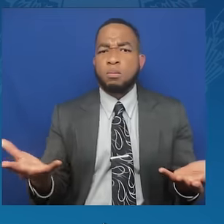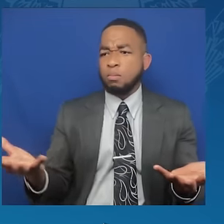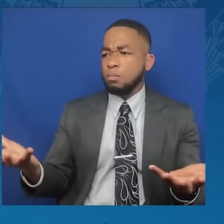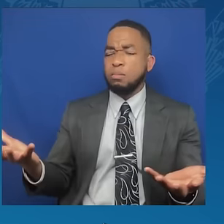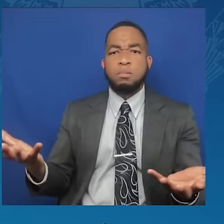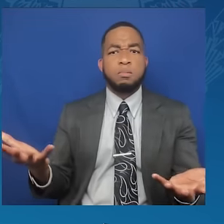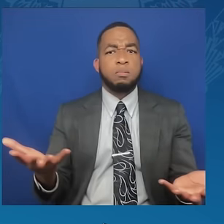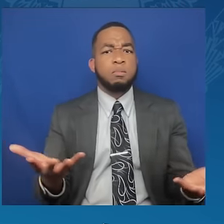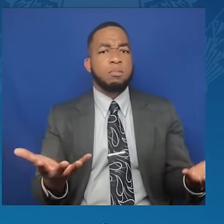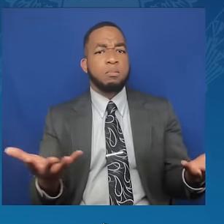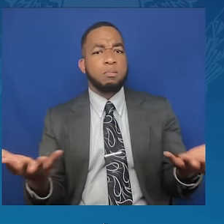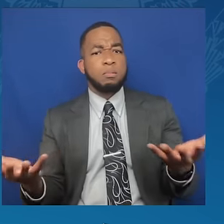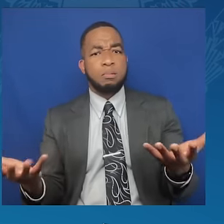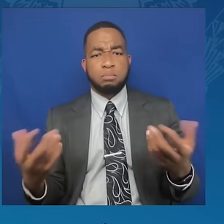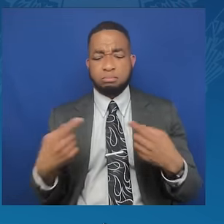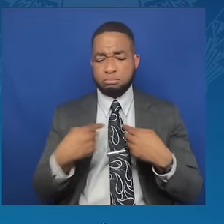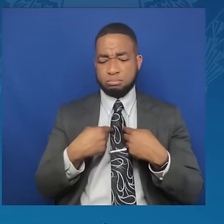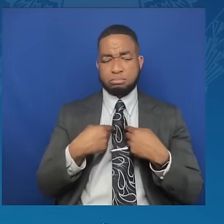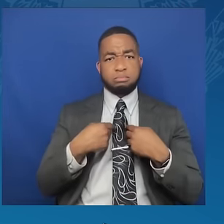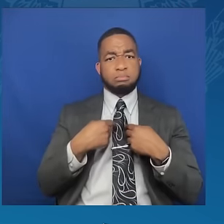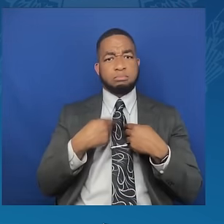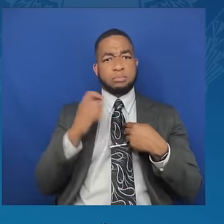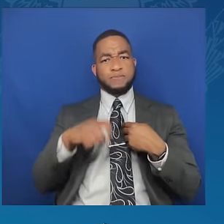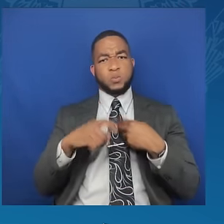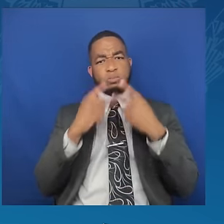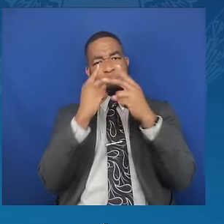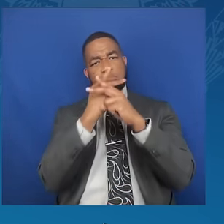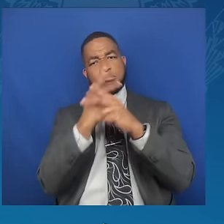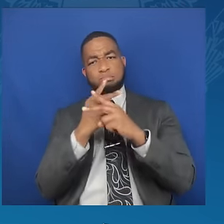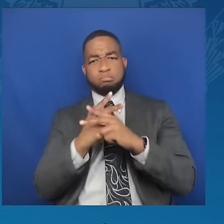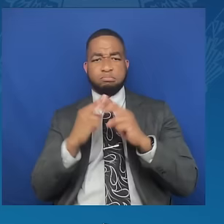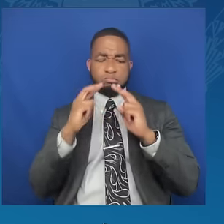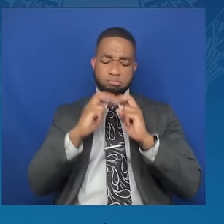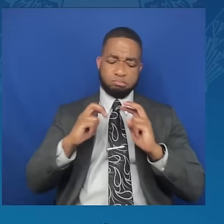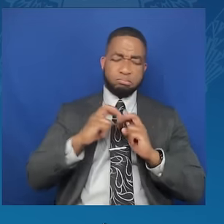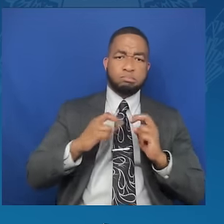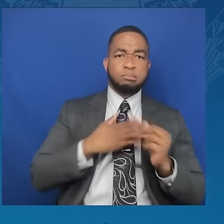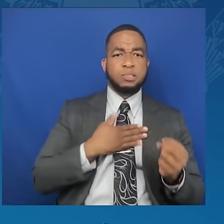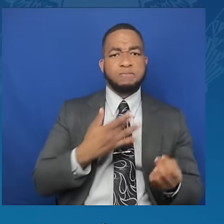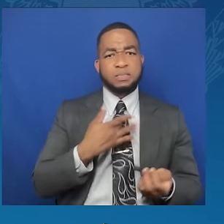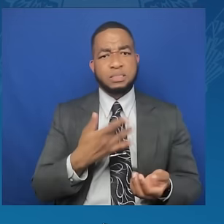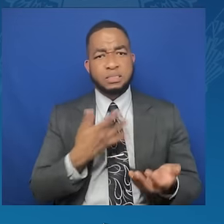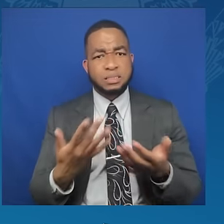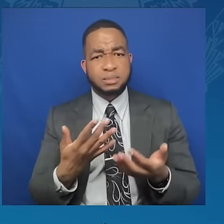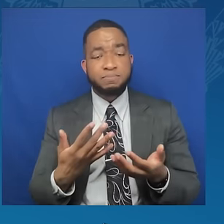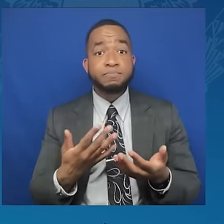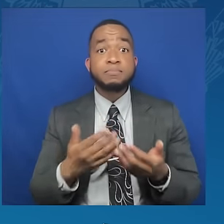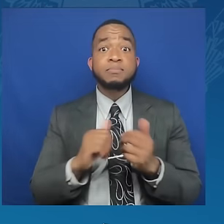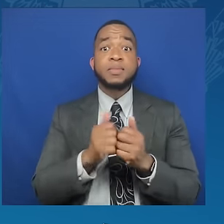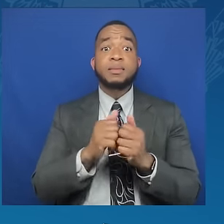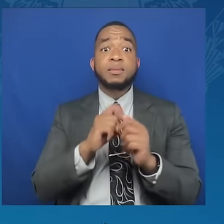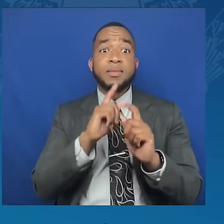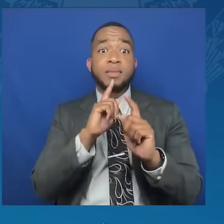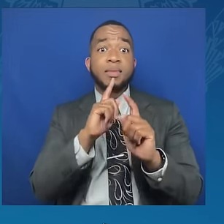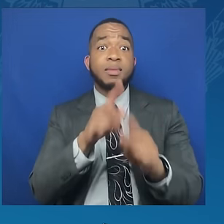question with our voice, with our feet, and with our vote.